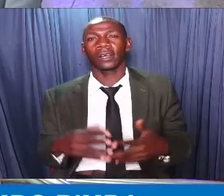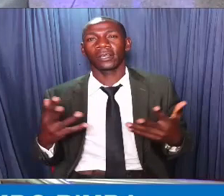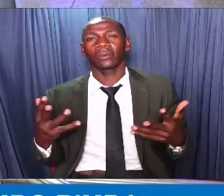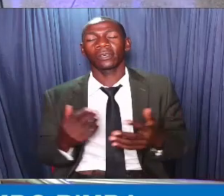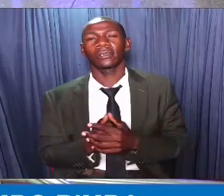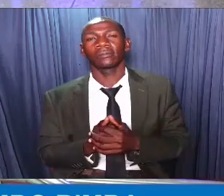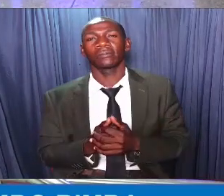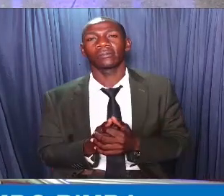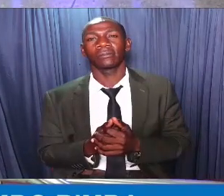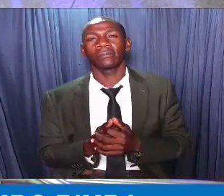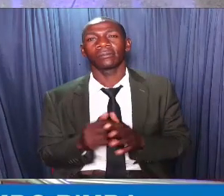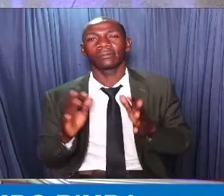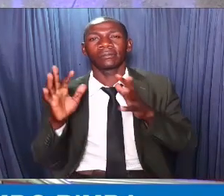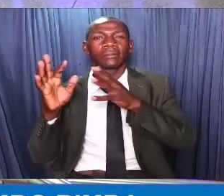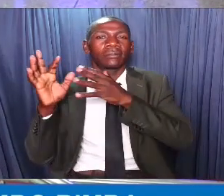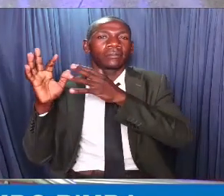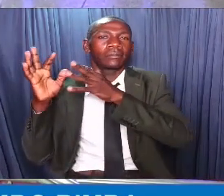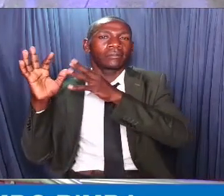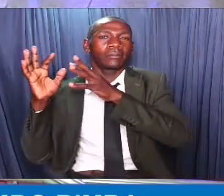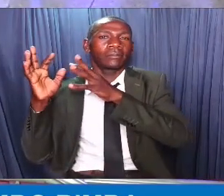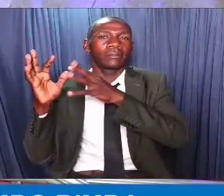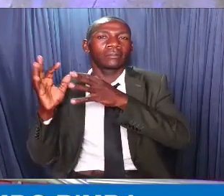Hallelujah. Hallelujah.